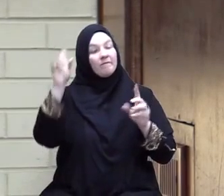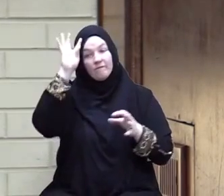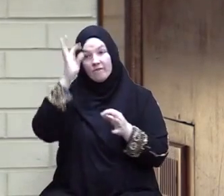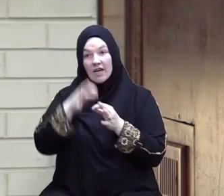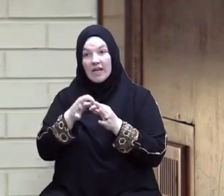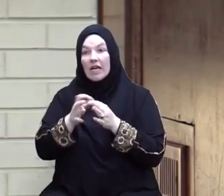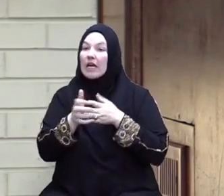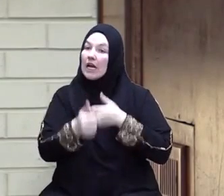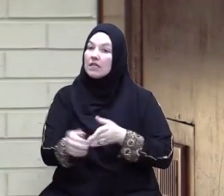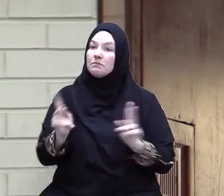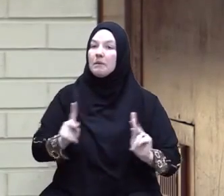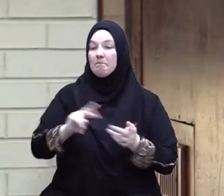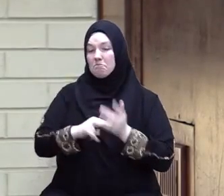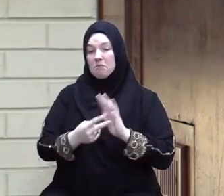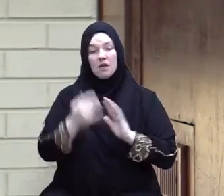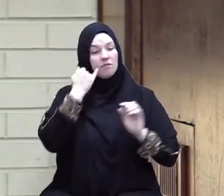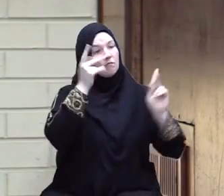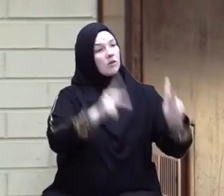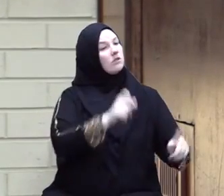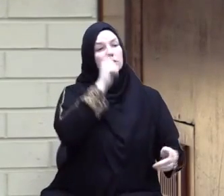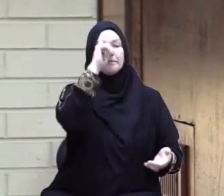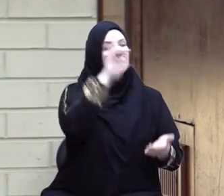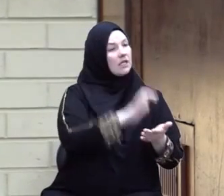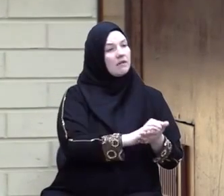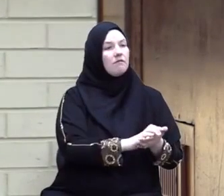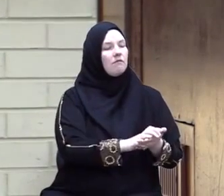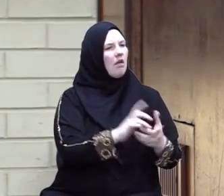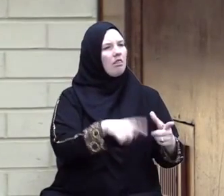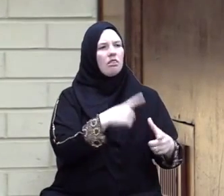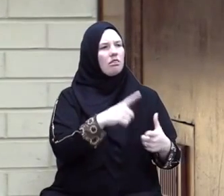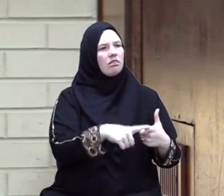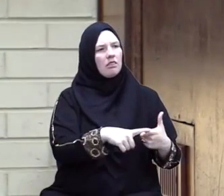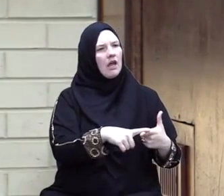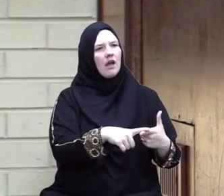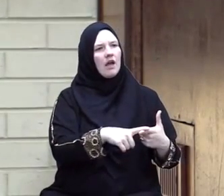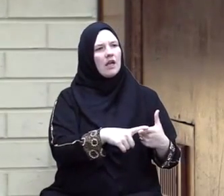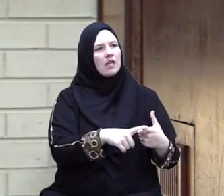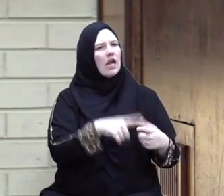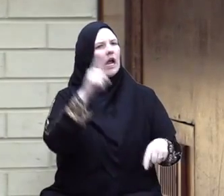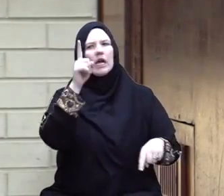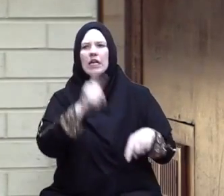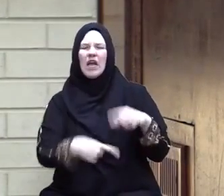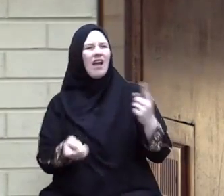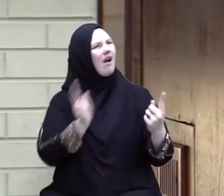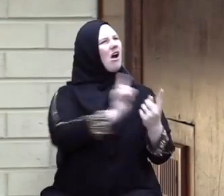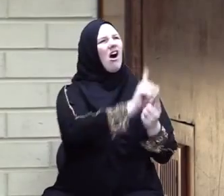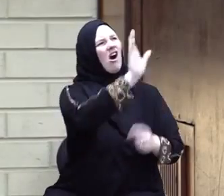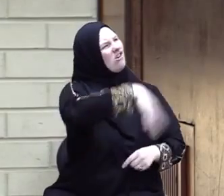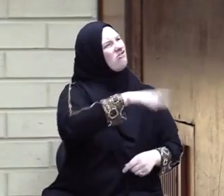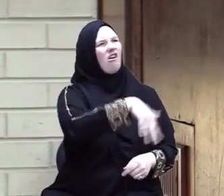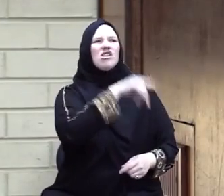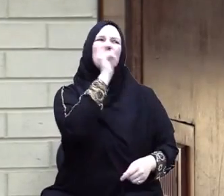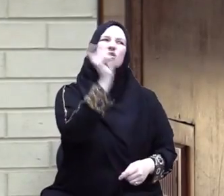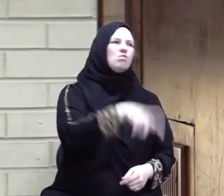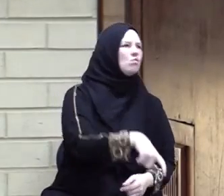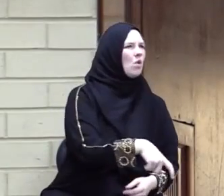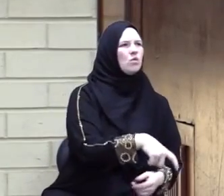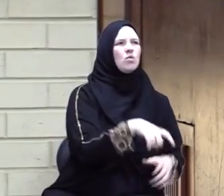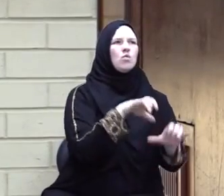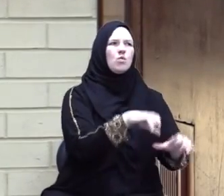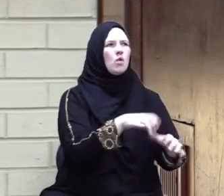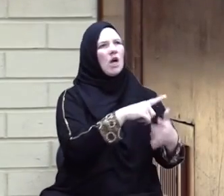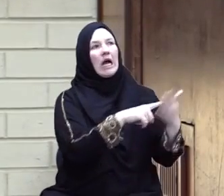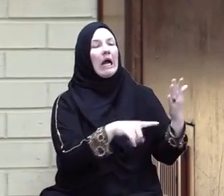if someone is not believing, then you don't talk to them about the details of faith. Oh, khamr